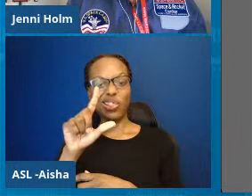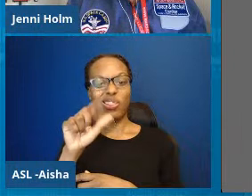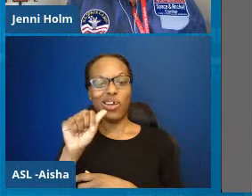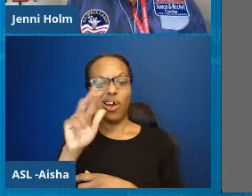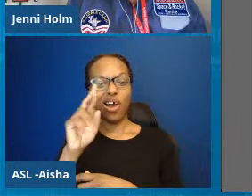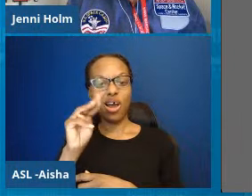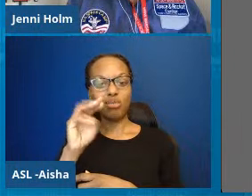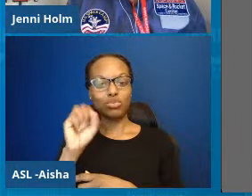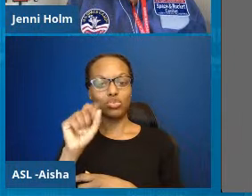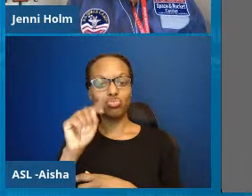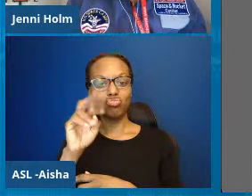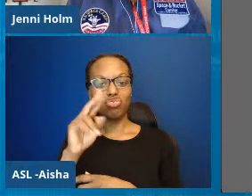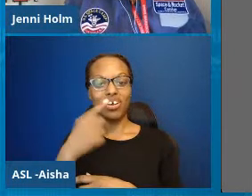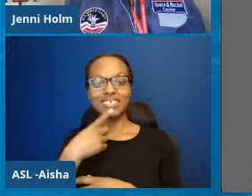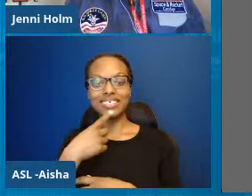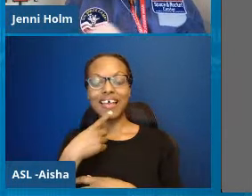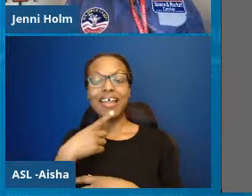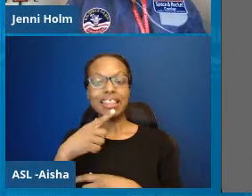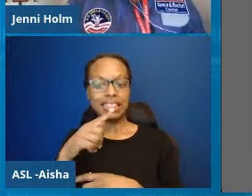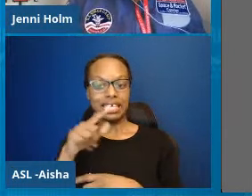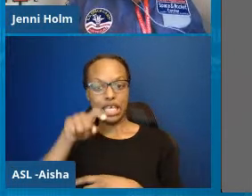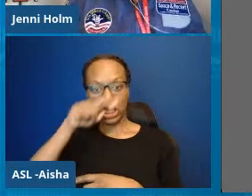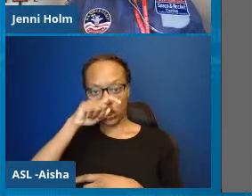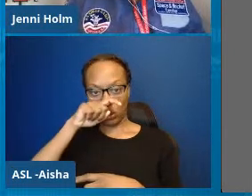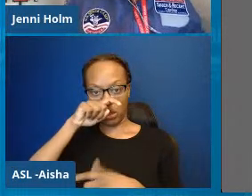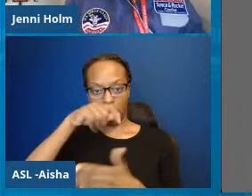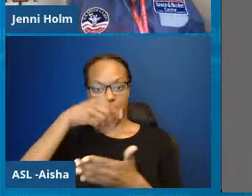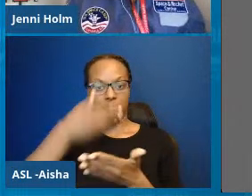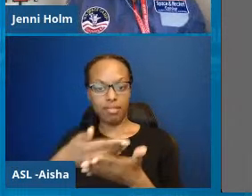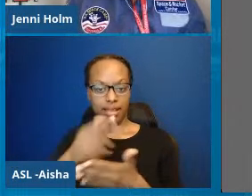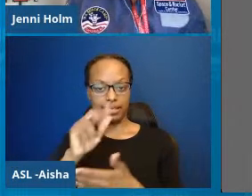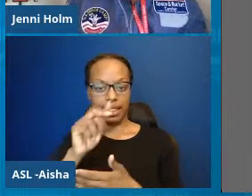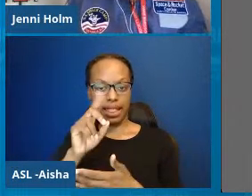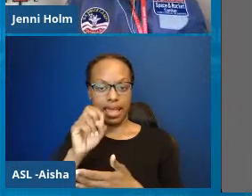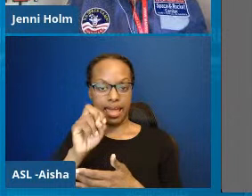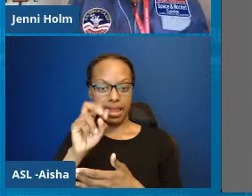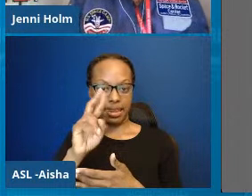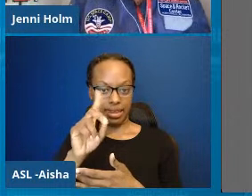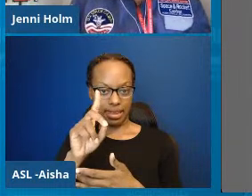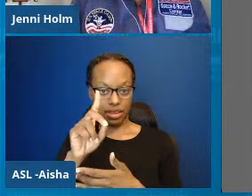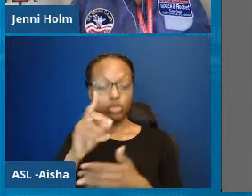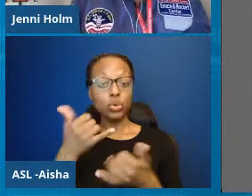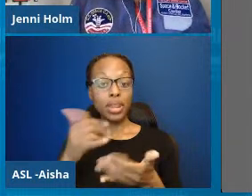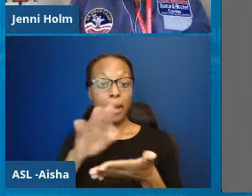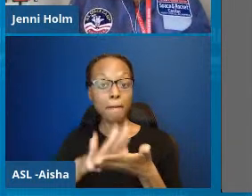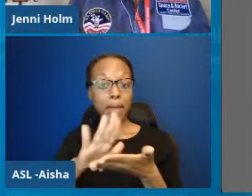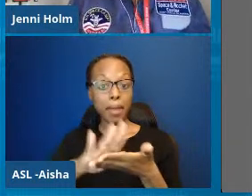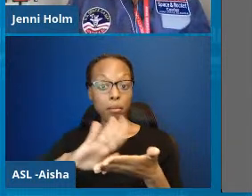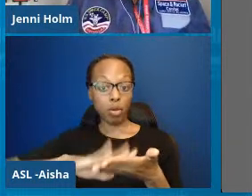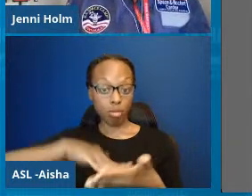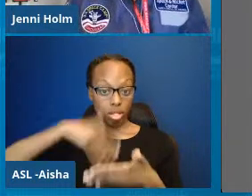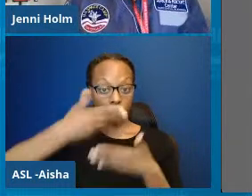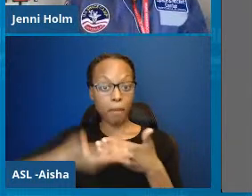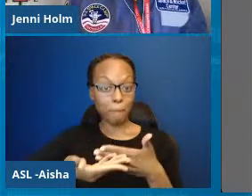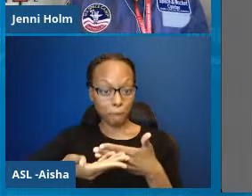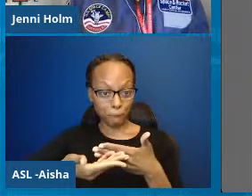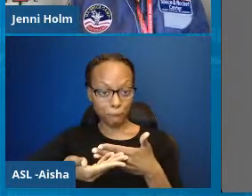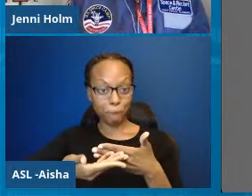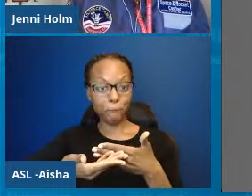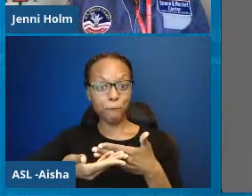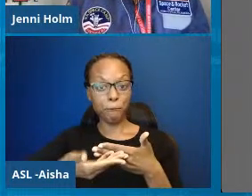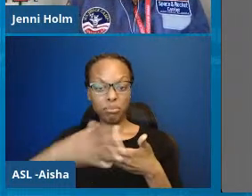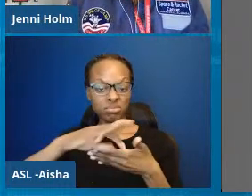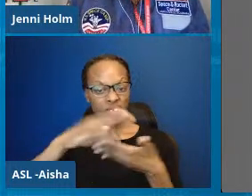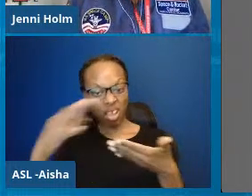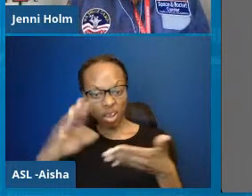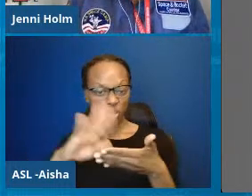I'd like you to go ahead and go to the next page. And hopefully you have 2 pages there. So if you just fold it over, yeah, exactly. Tear away,